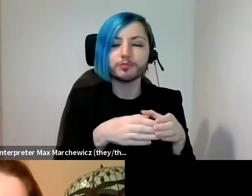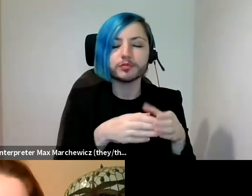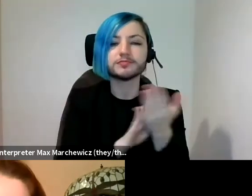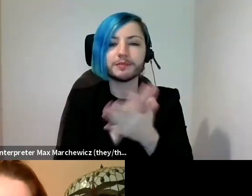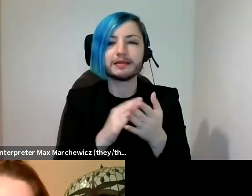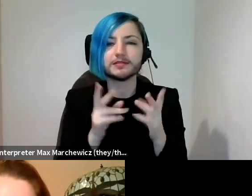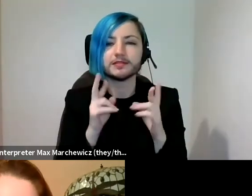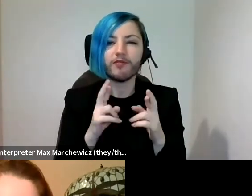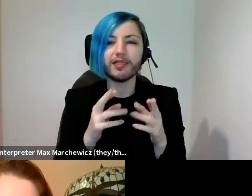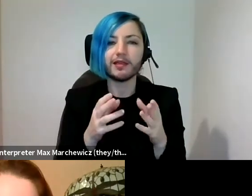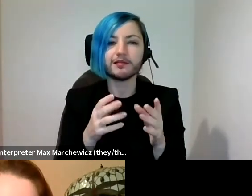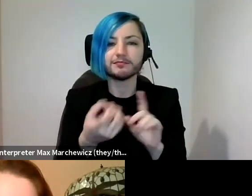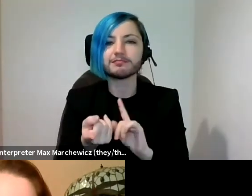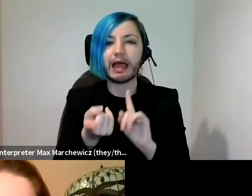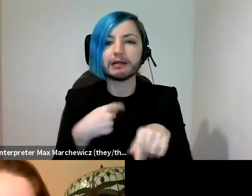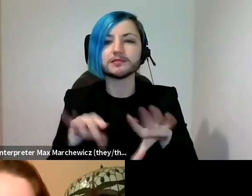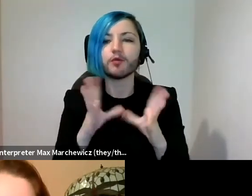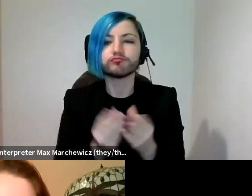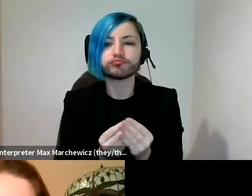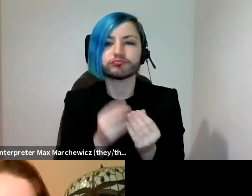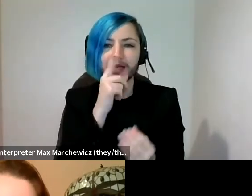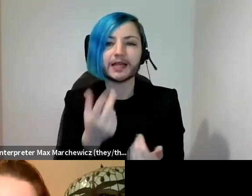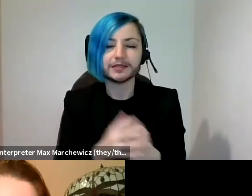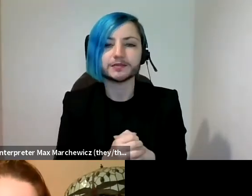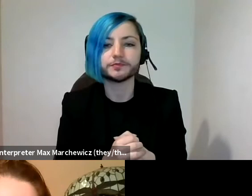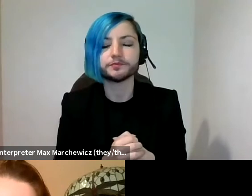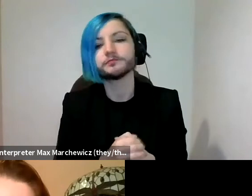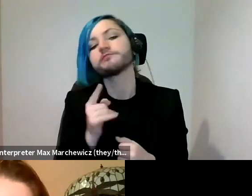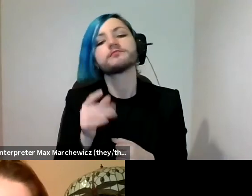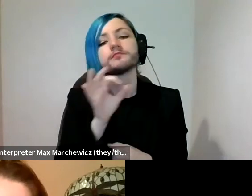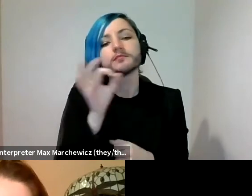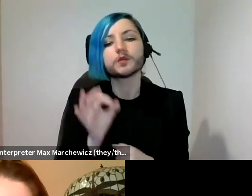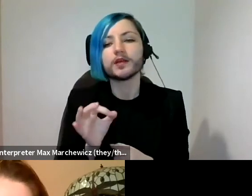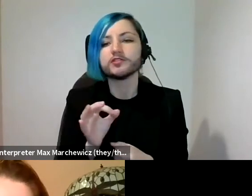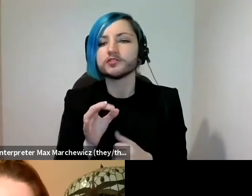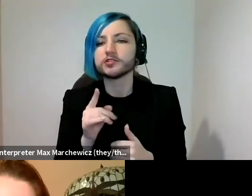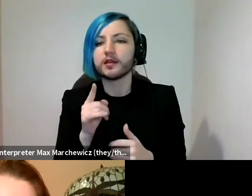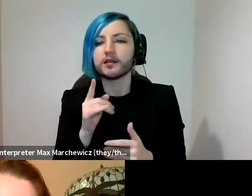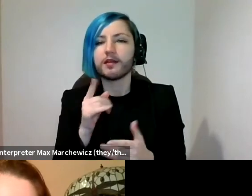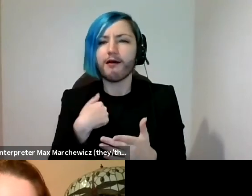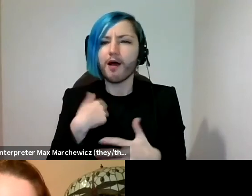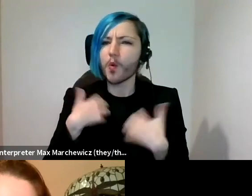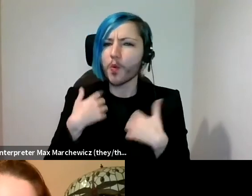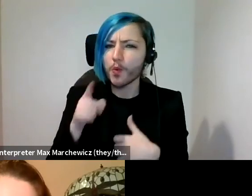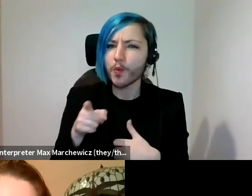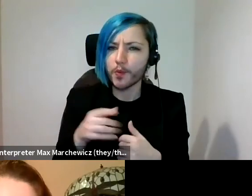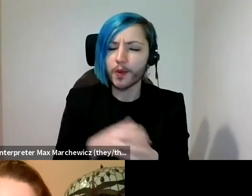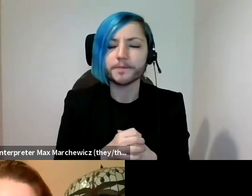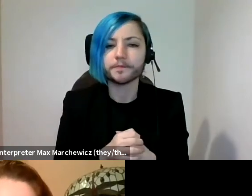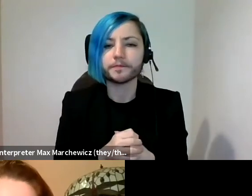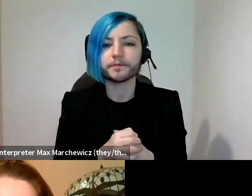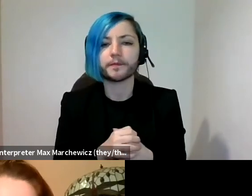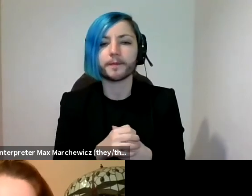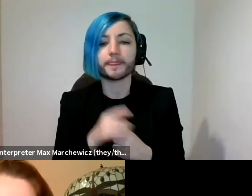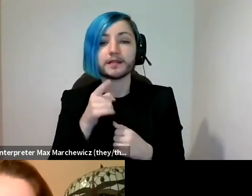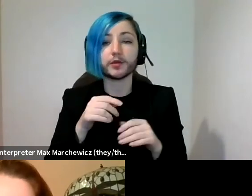get them answered quite comprehensively. So this one came in, really intrigued me. If you were past the